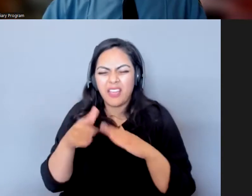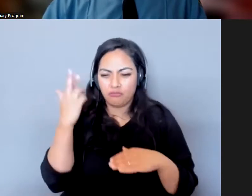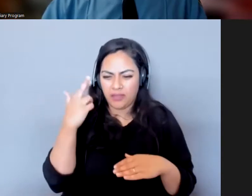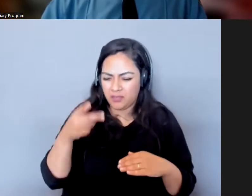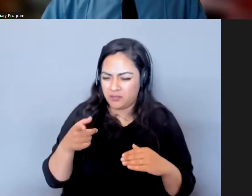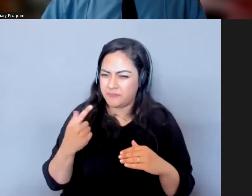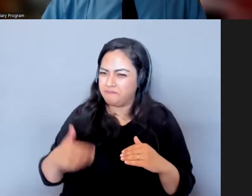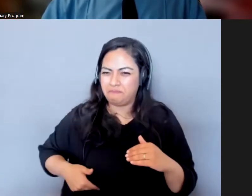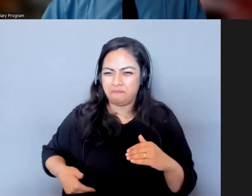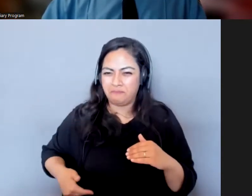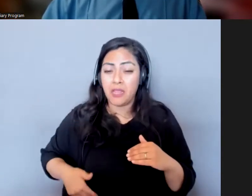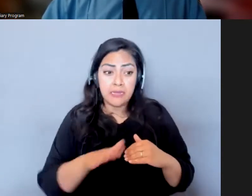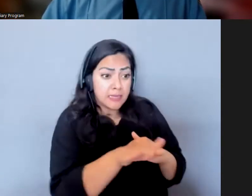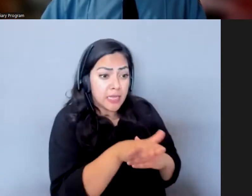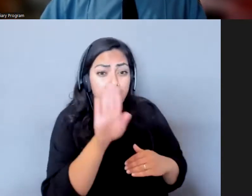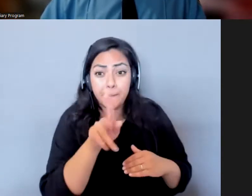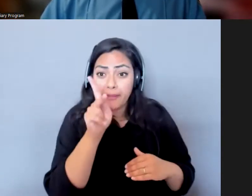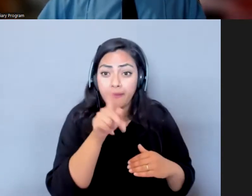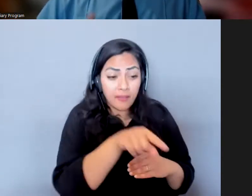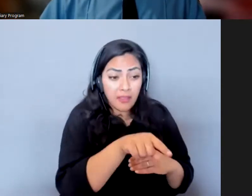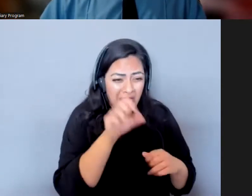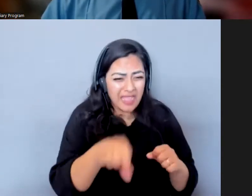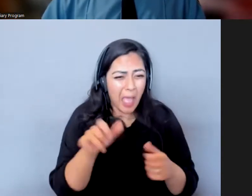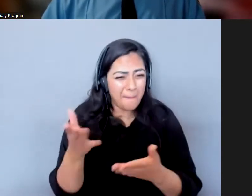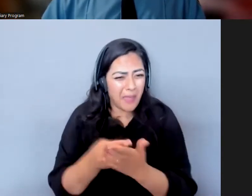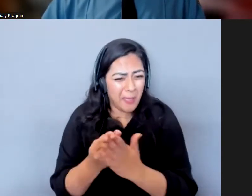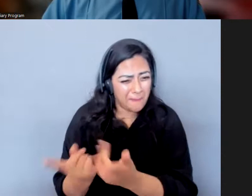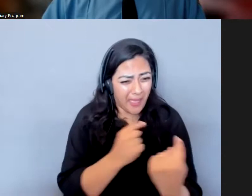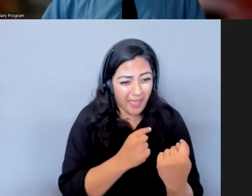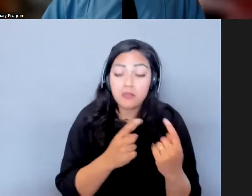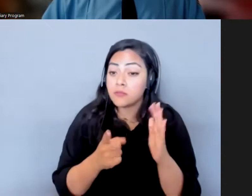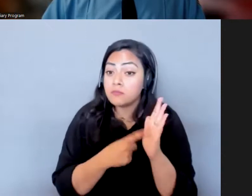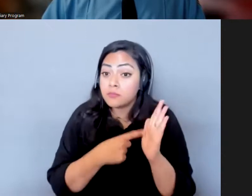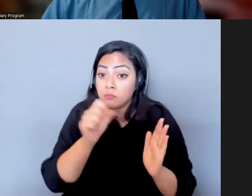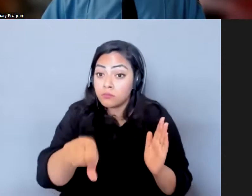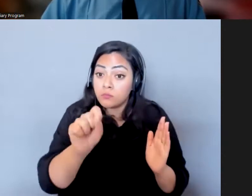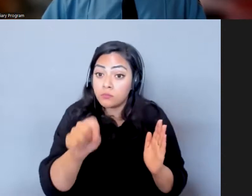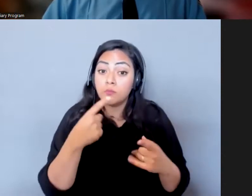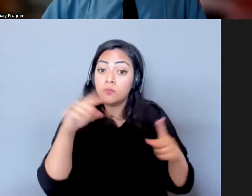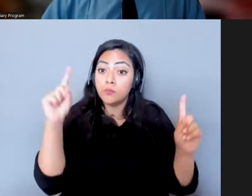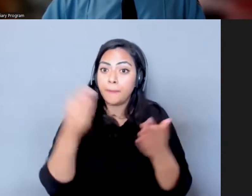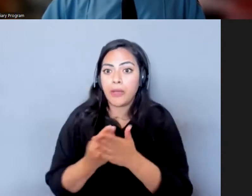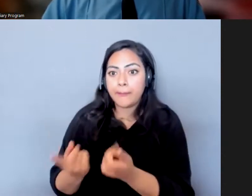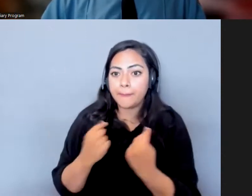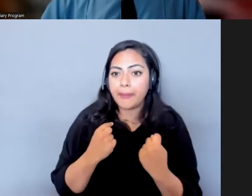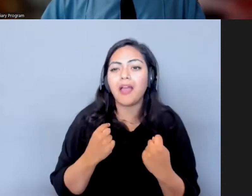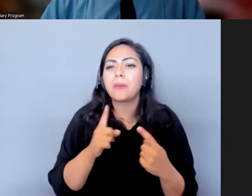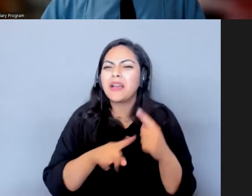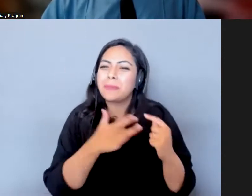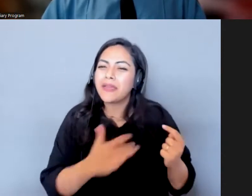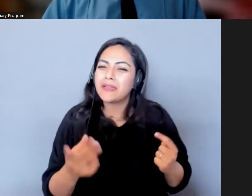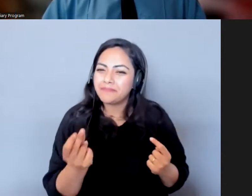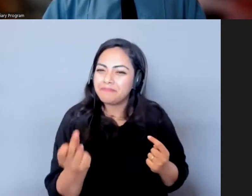reversed. So sometimes there's abilities for banks to work with you. It's just that you can't wait like for 3 days and